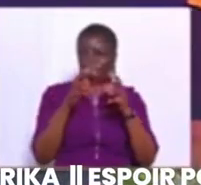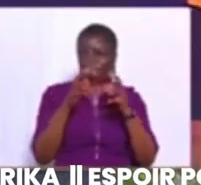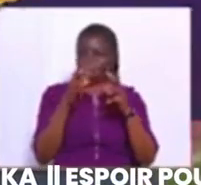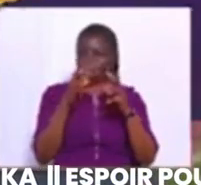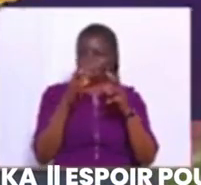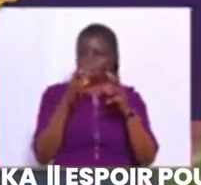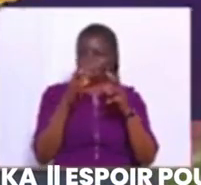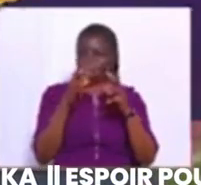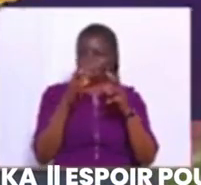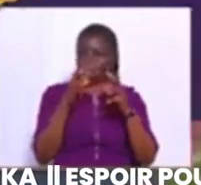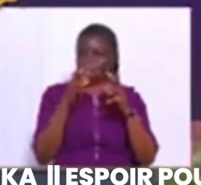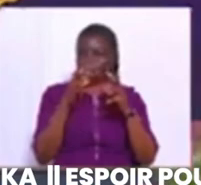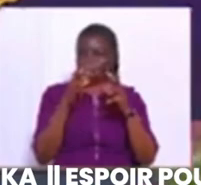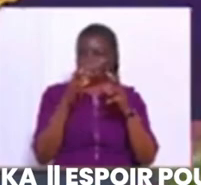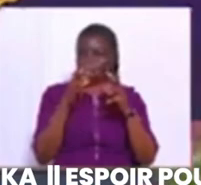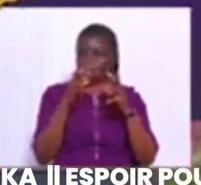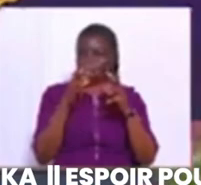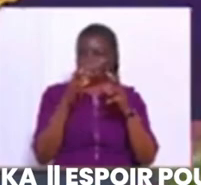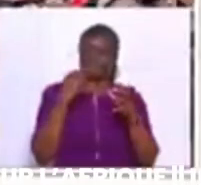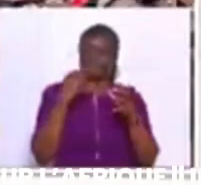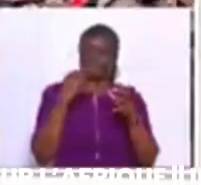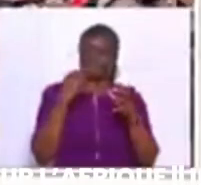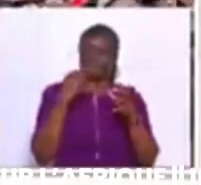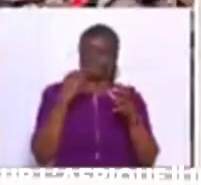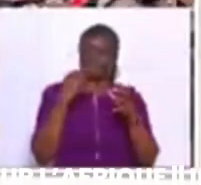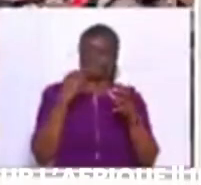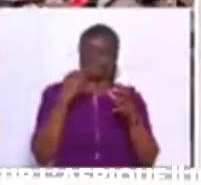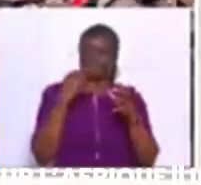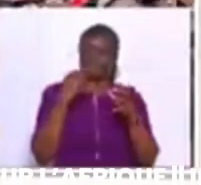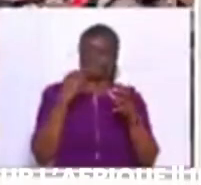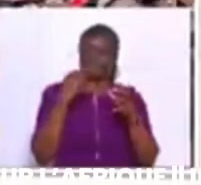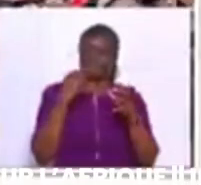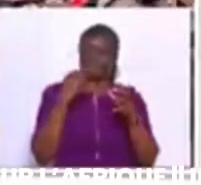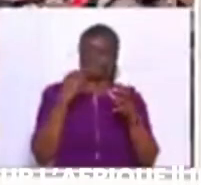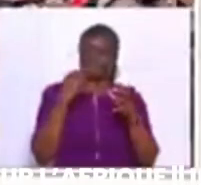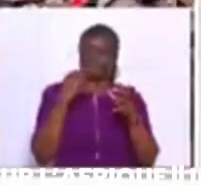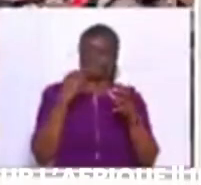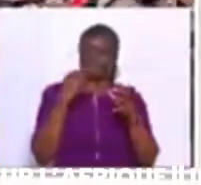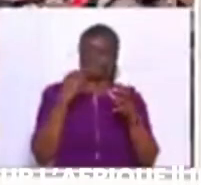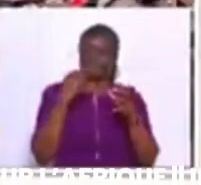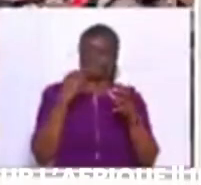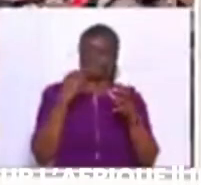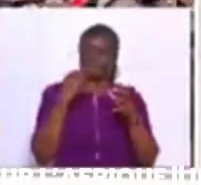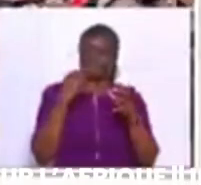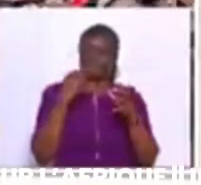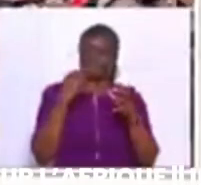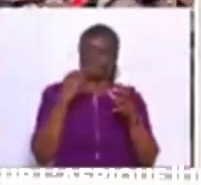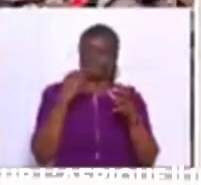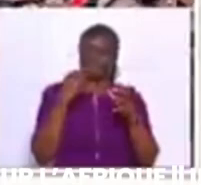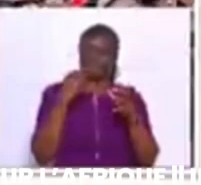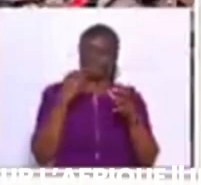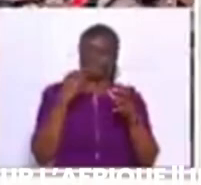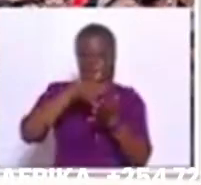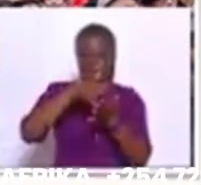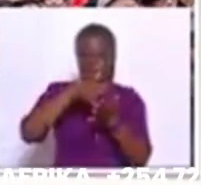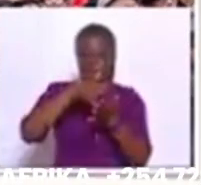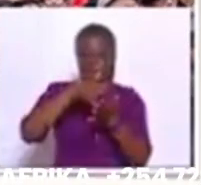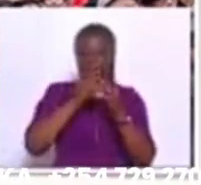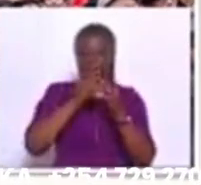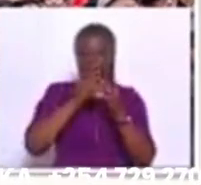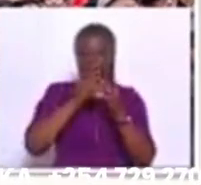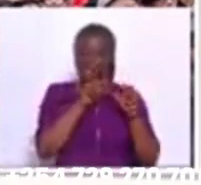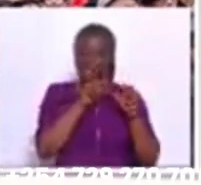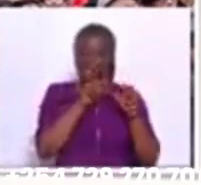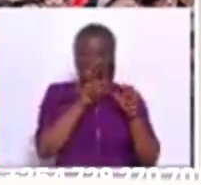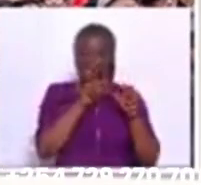over 880 million people were involved. The study was so